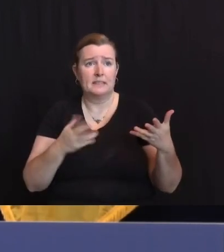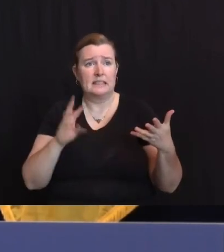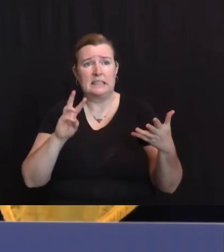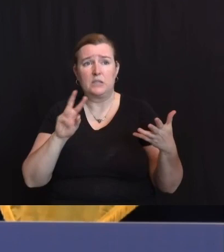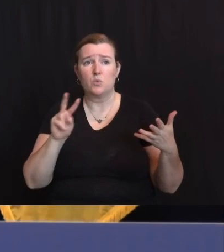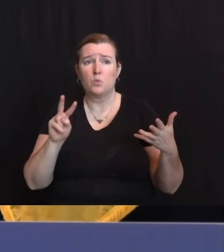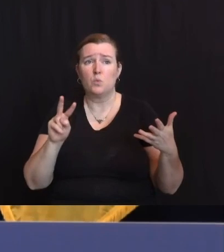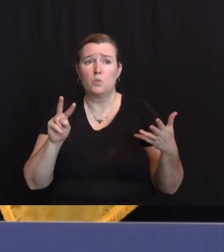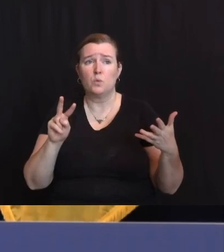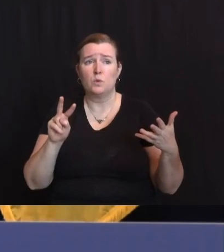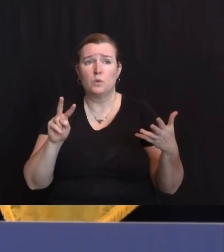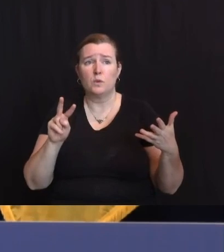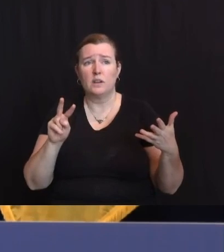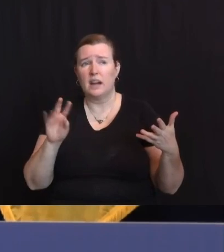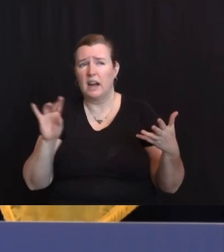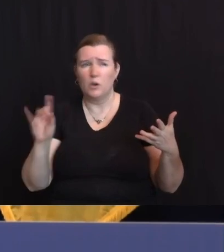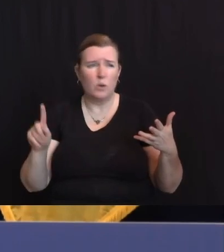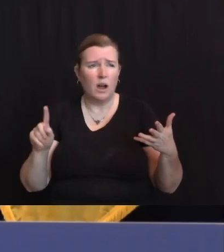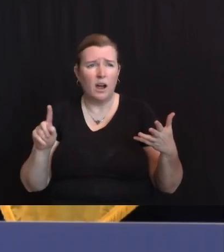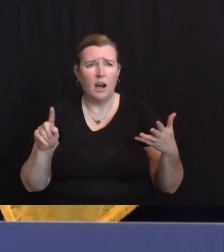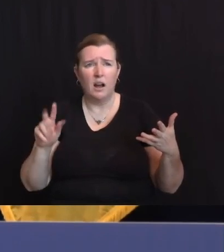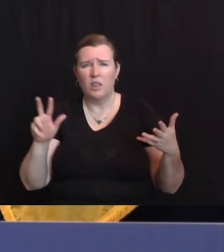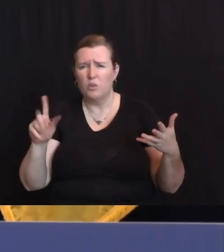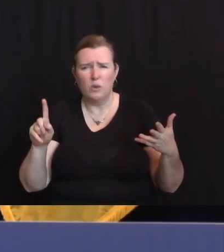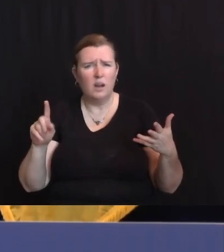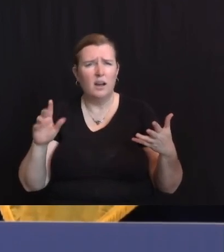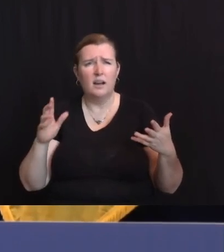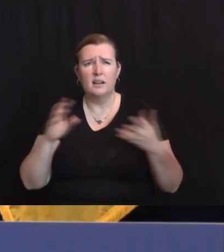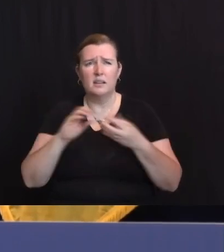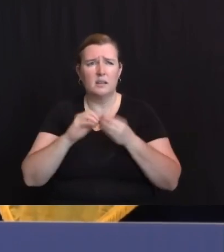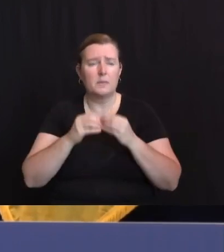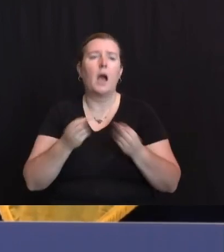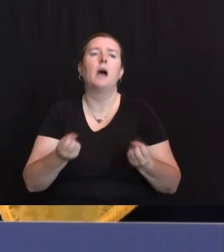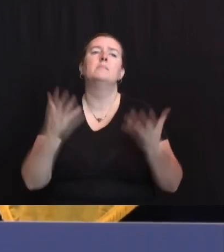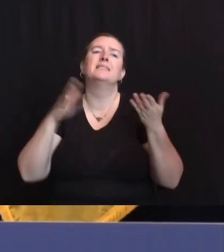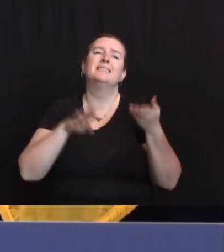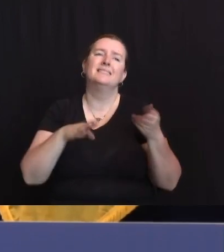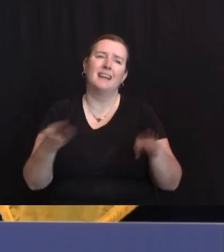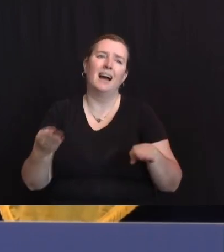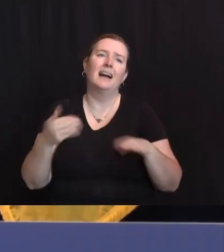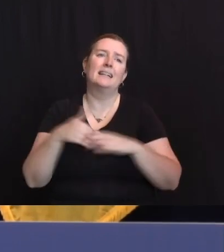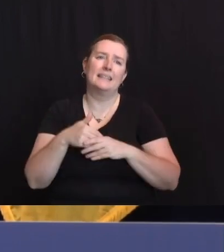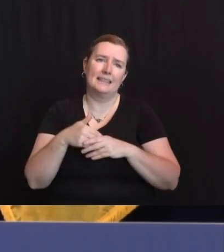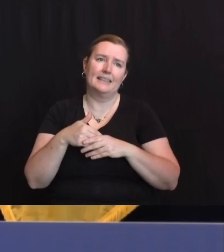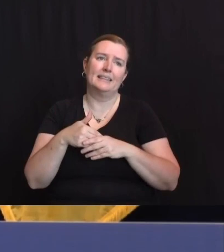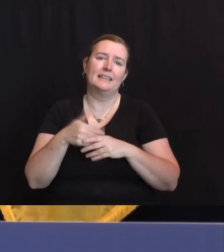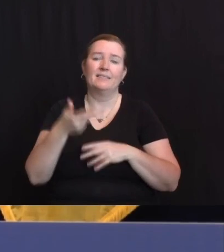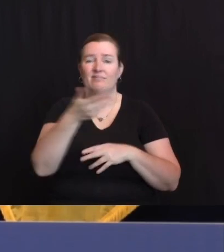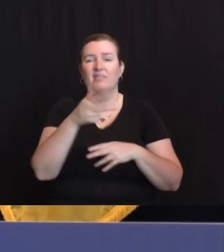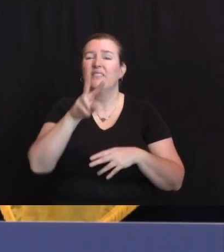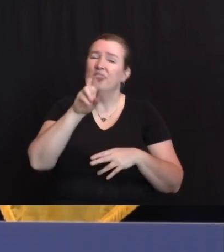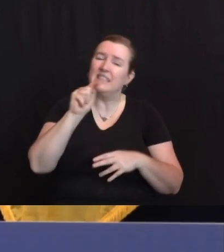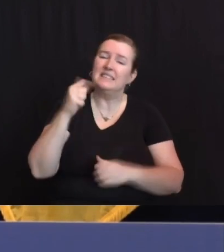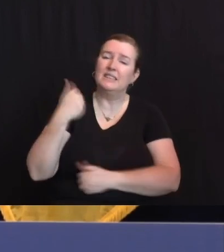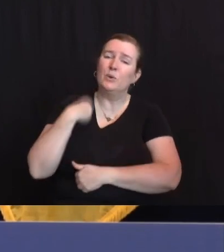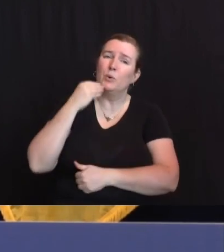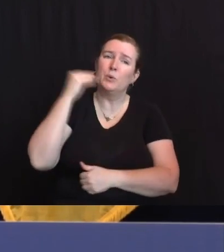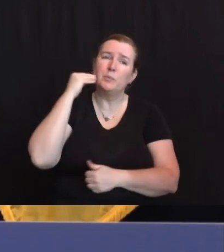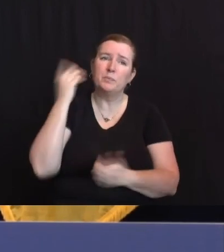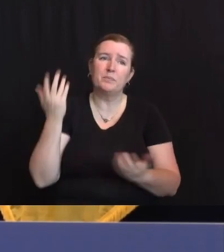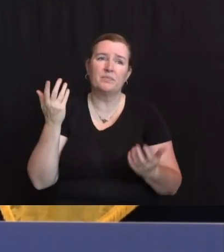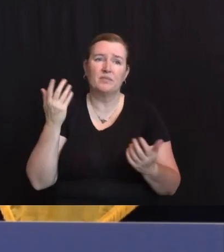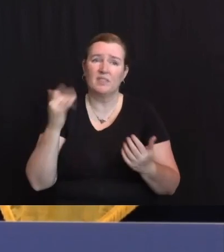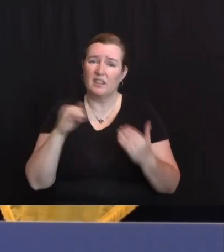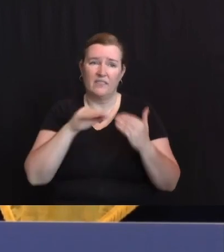fatalities in Menlo Park, Paramus, and Vineland. Thank God those numbers have been flat for now, I think,